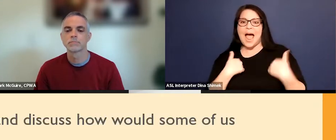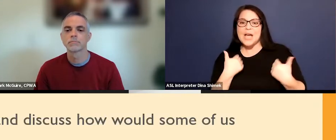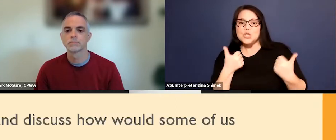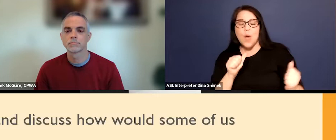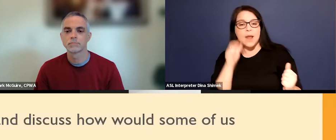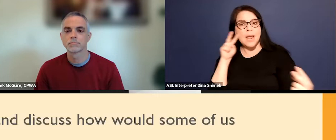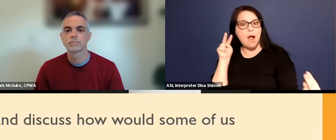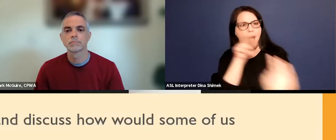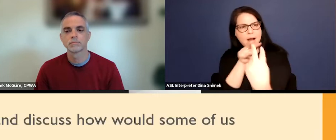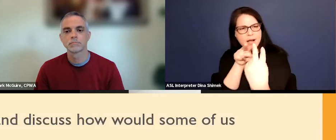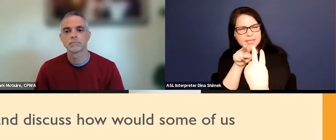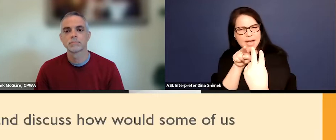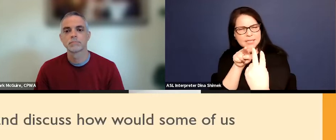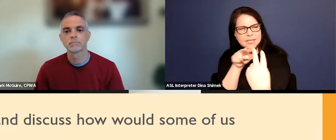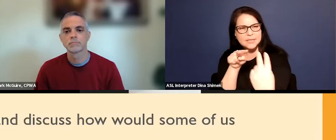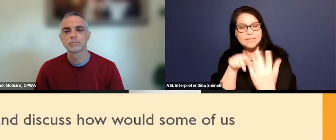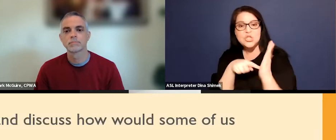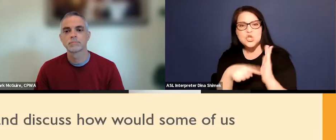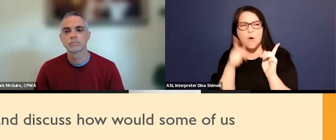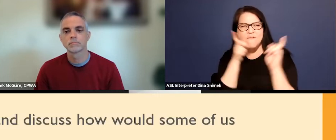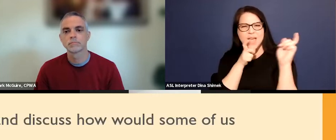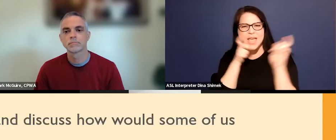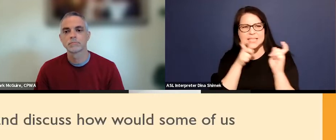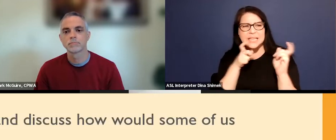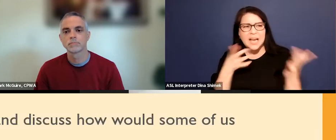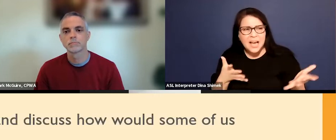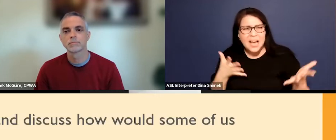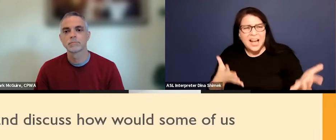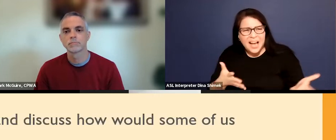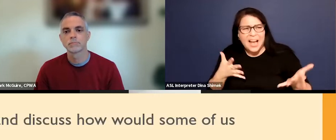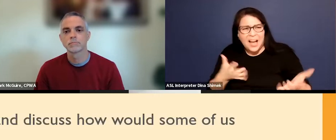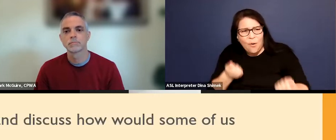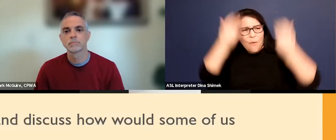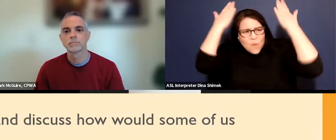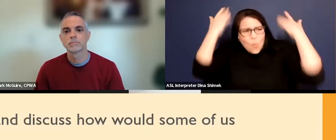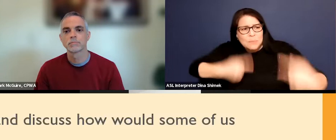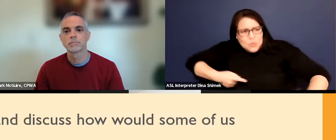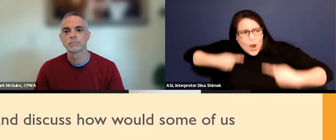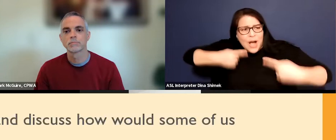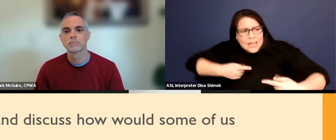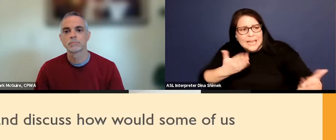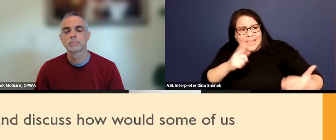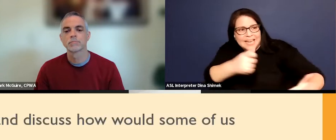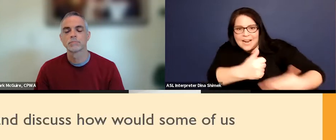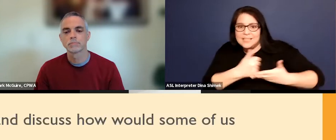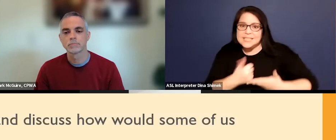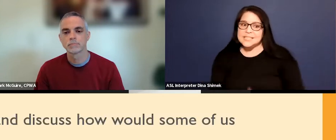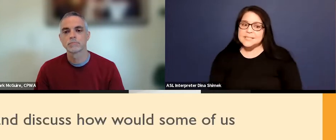eye contact and show in my facial expression that I'm struggling and I need assistance.